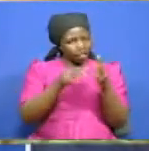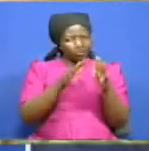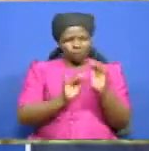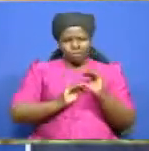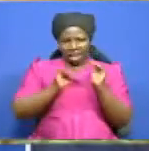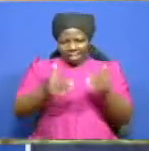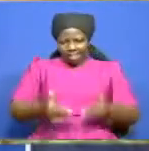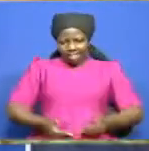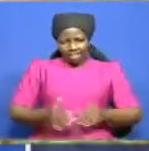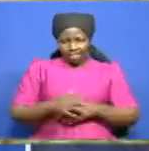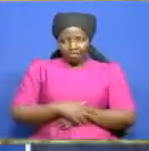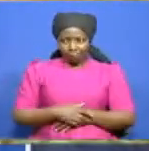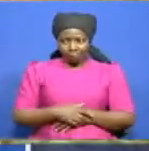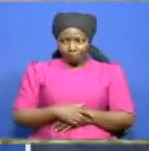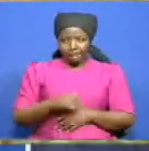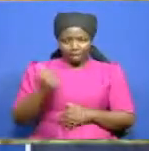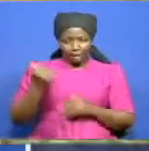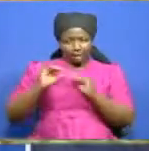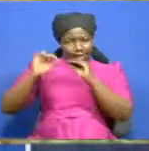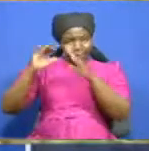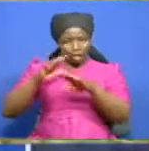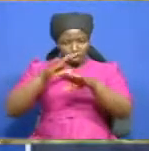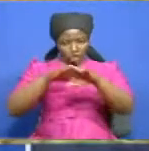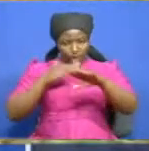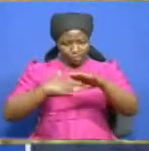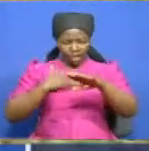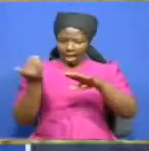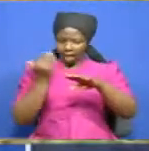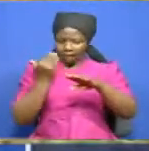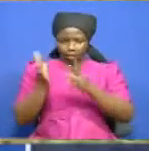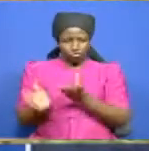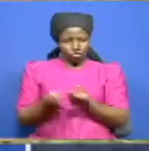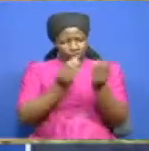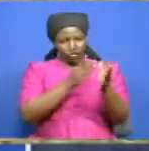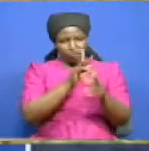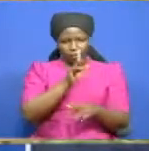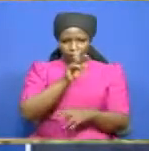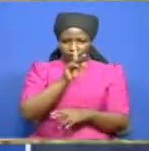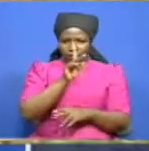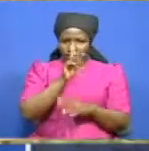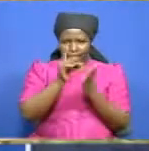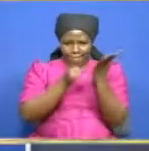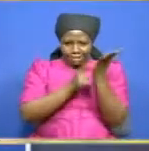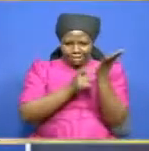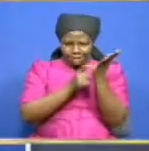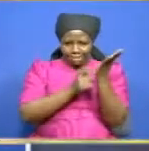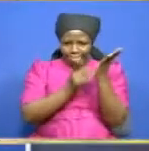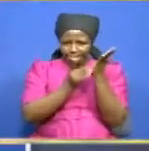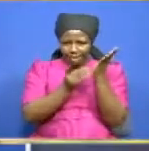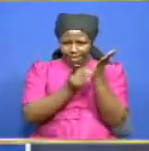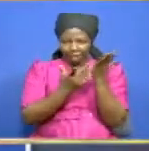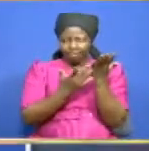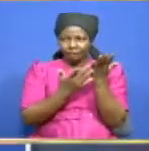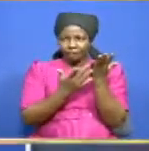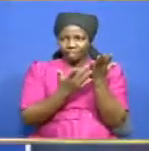akaniita, akaniambia nimpelekee kitabu ya kamusi. Nimefika kwa darasa nikachukua